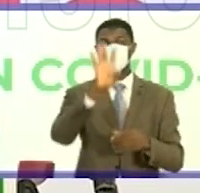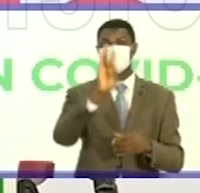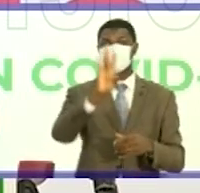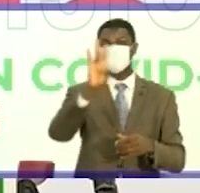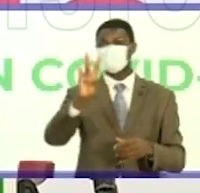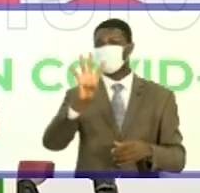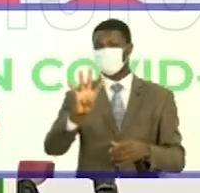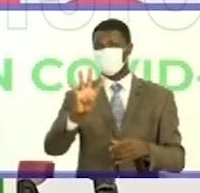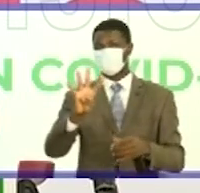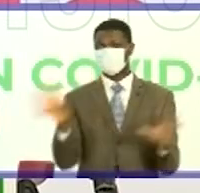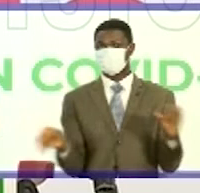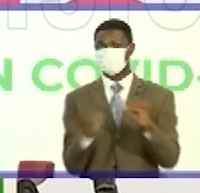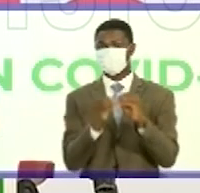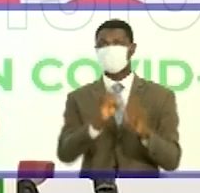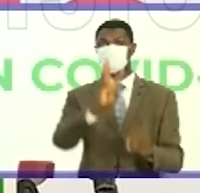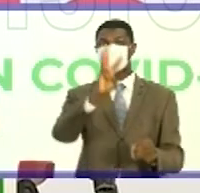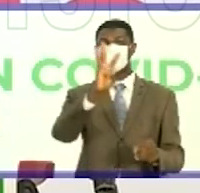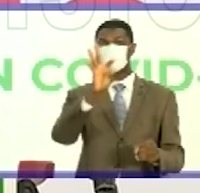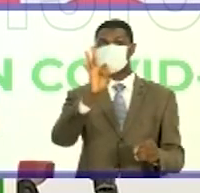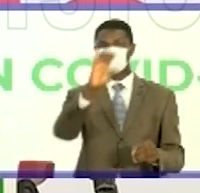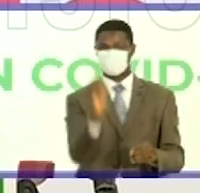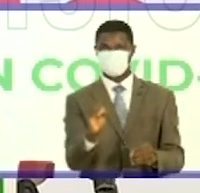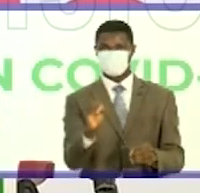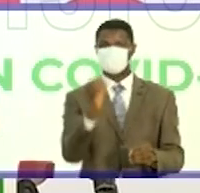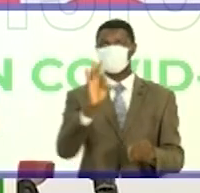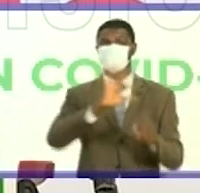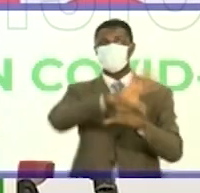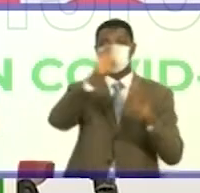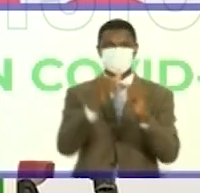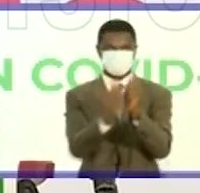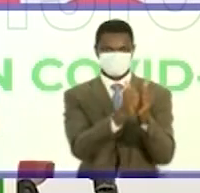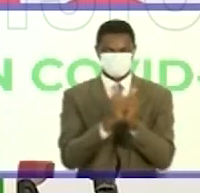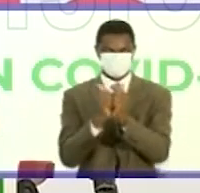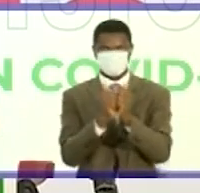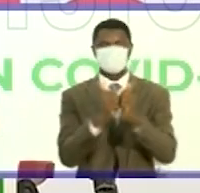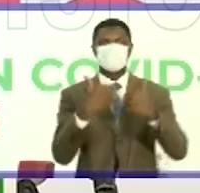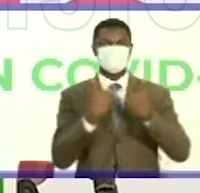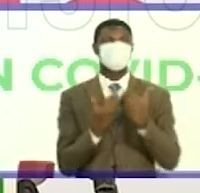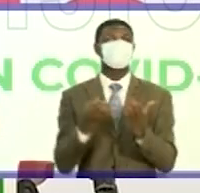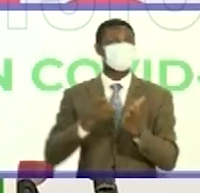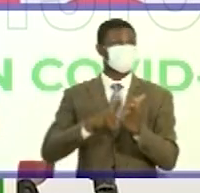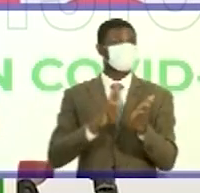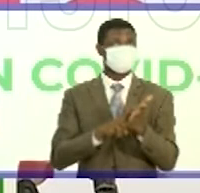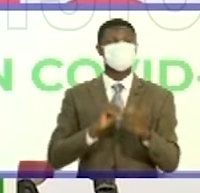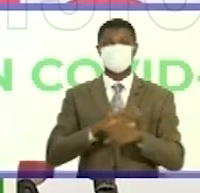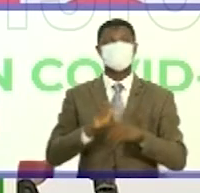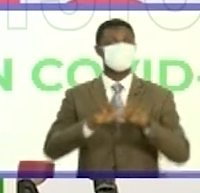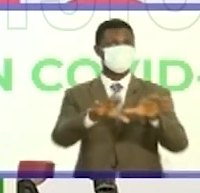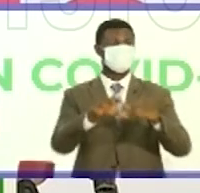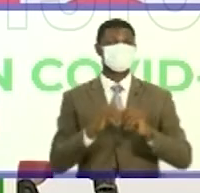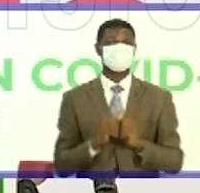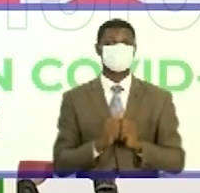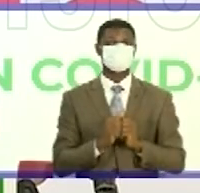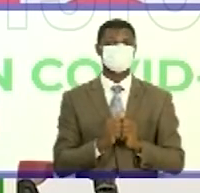774, equivalent to 69% of the total, have reported a COVID-19